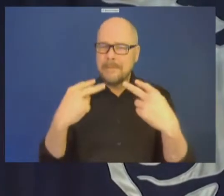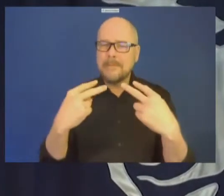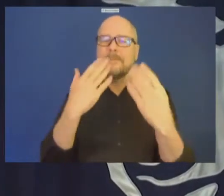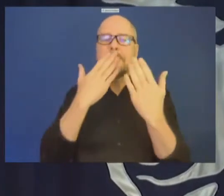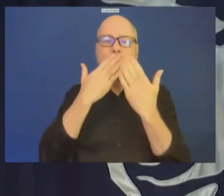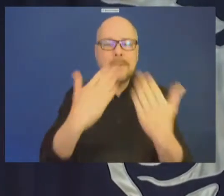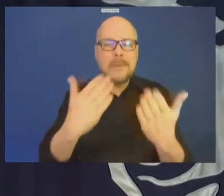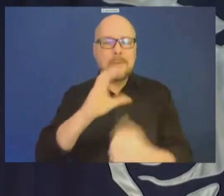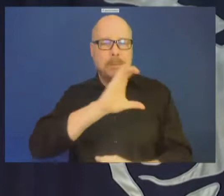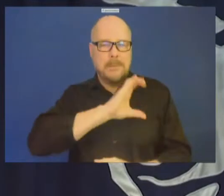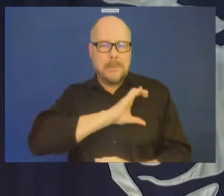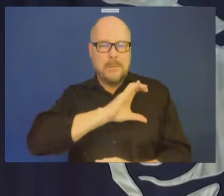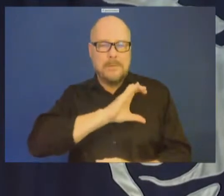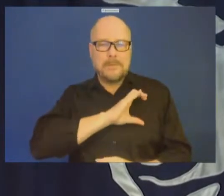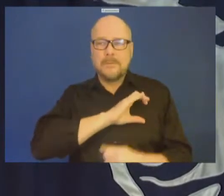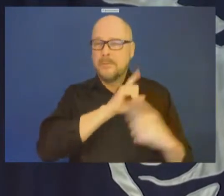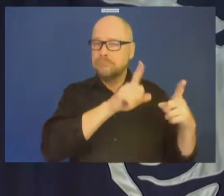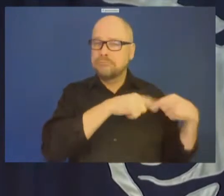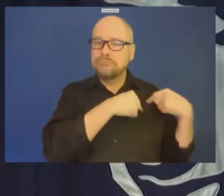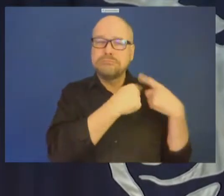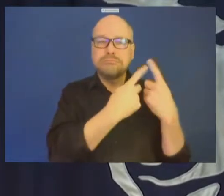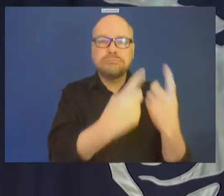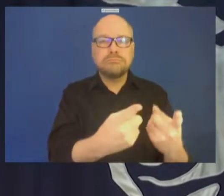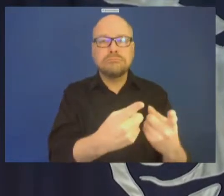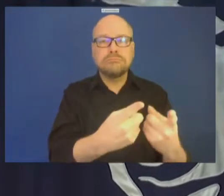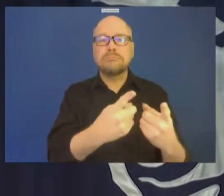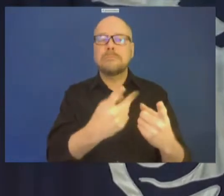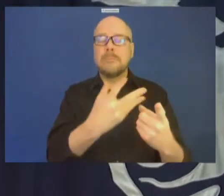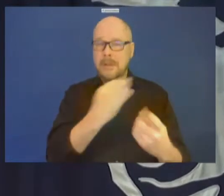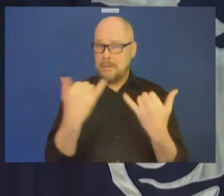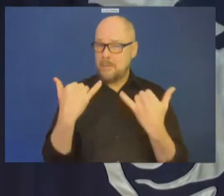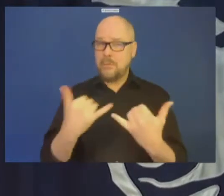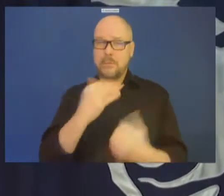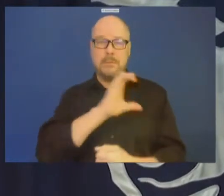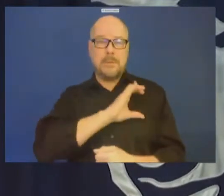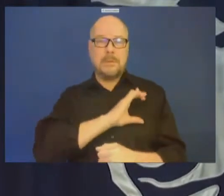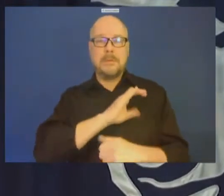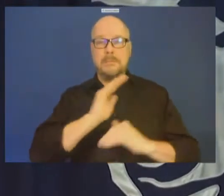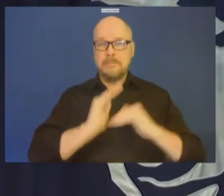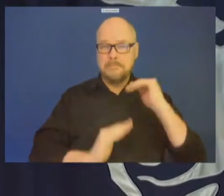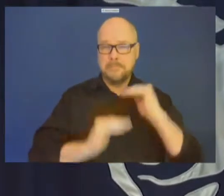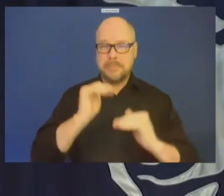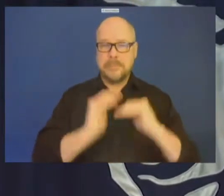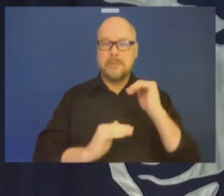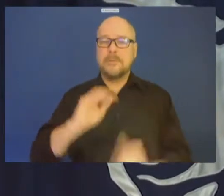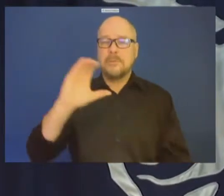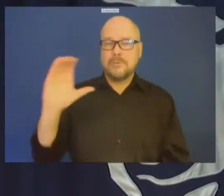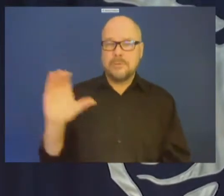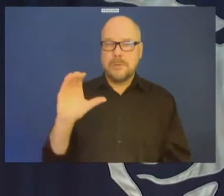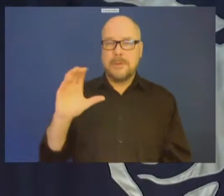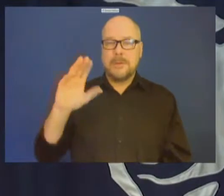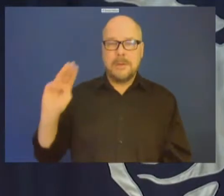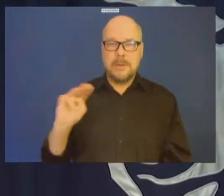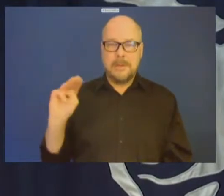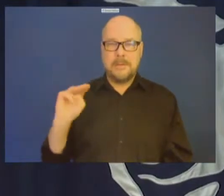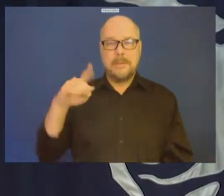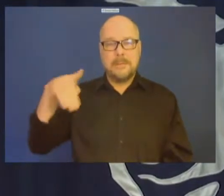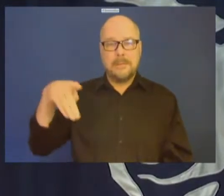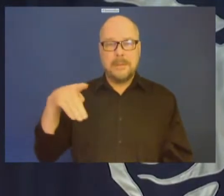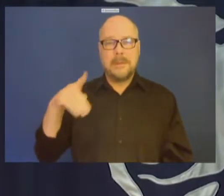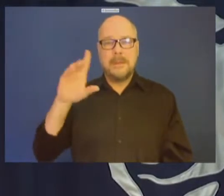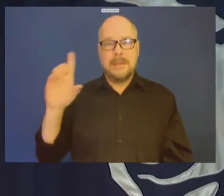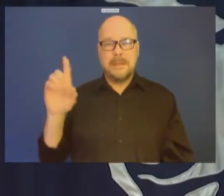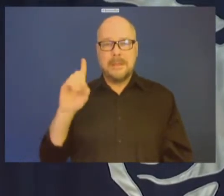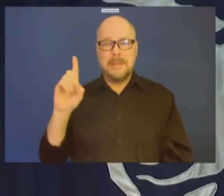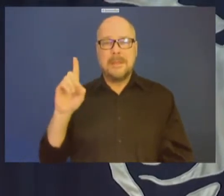and present, who have helped build this foundation to have Charlotte-Mecklenburg Police Department become one of the finest departments